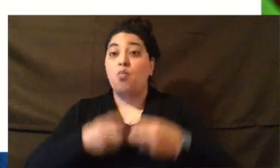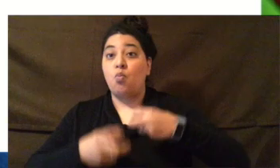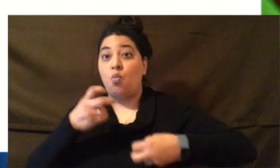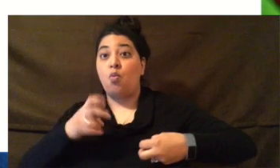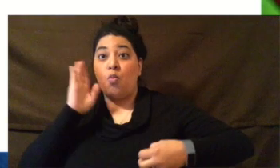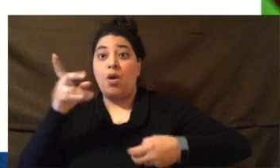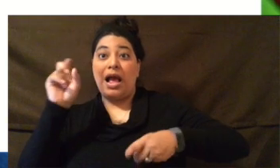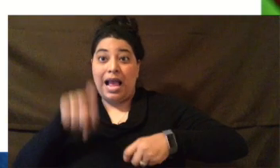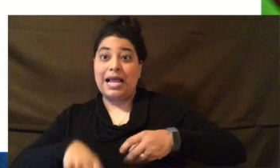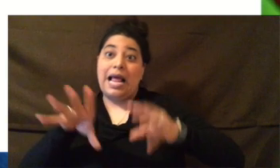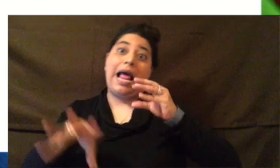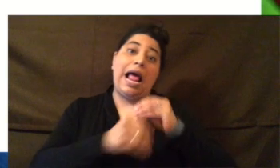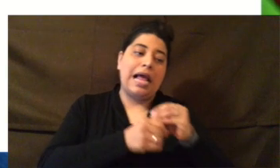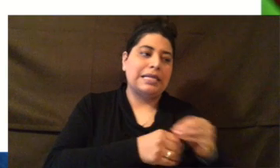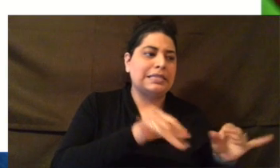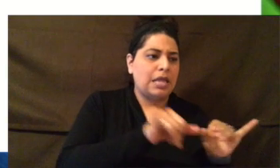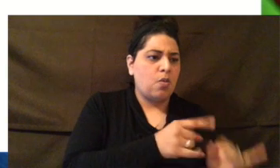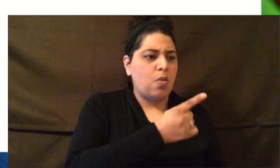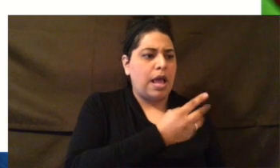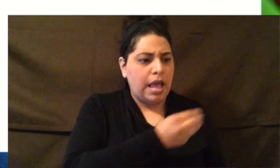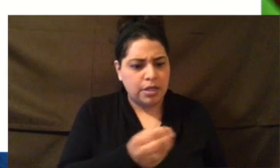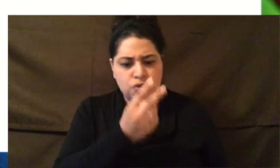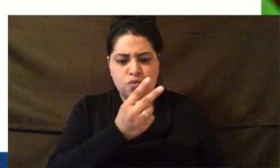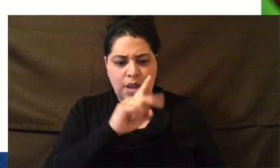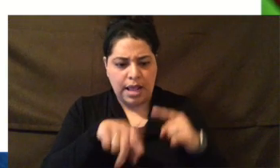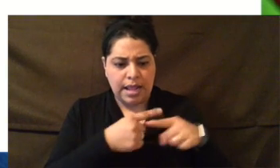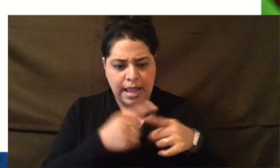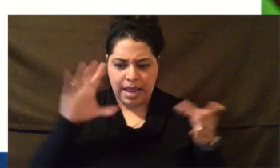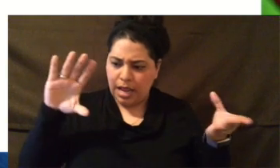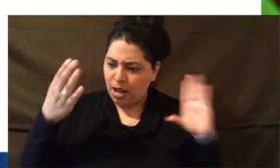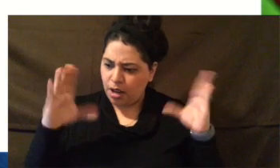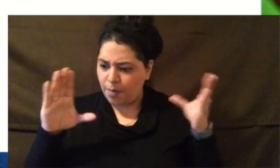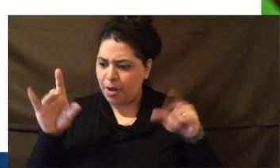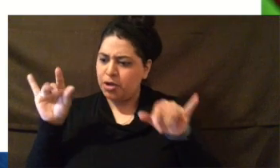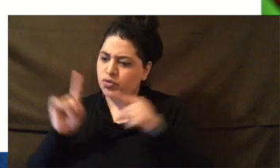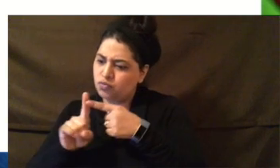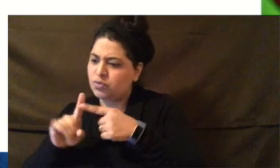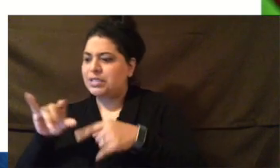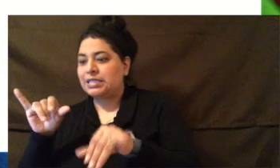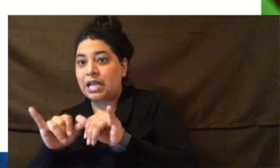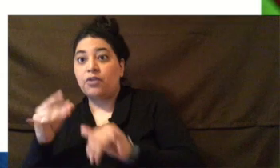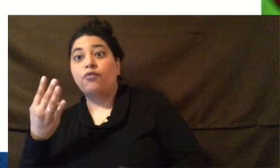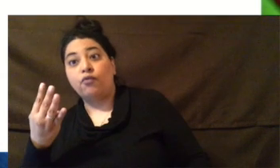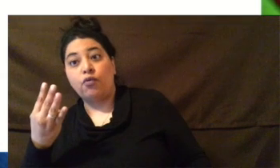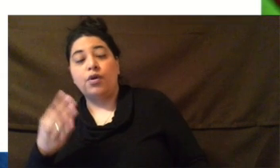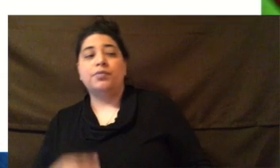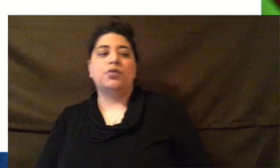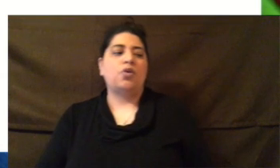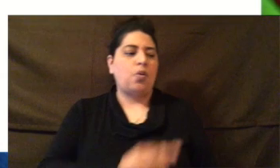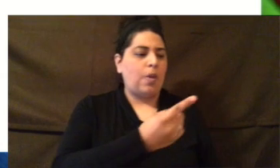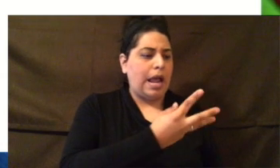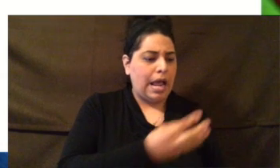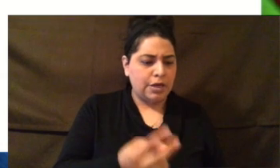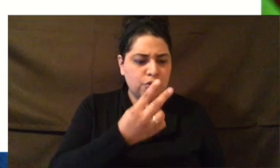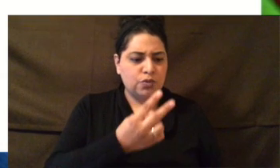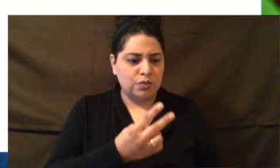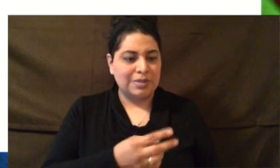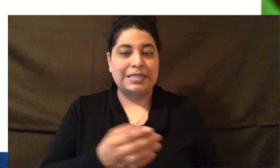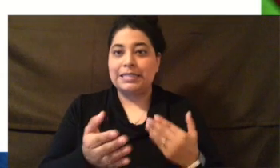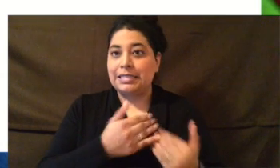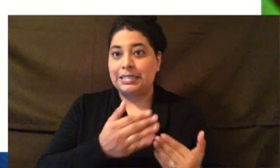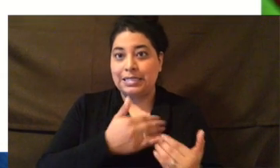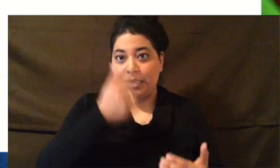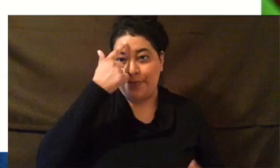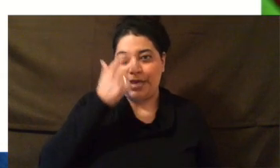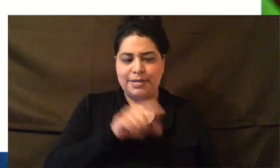need to add up size 1 and 2 and then compare it to size 4. So let's look at size 1 and 2, and that's easy because they're